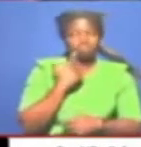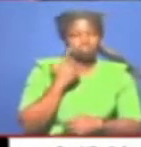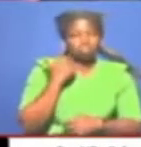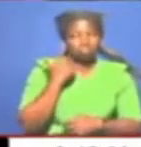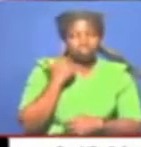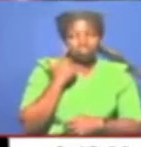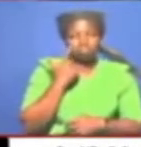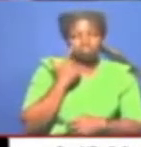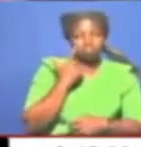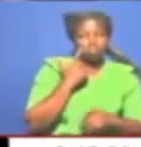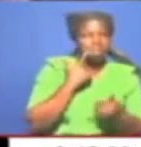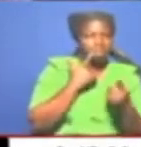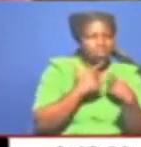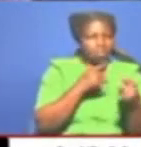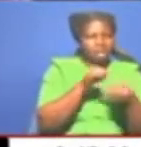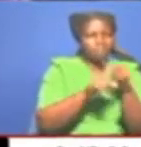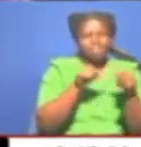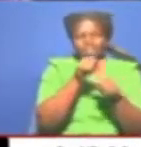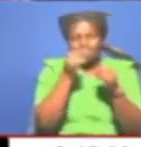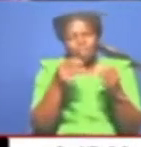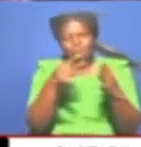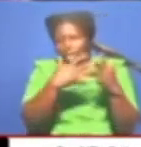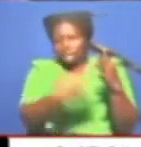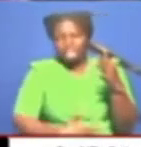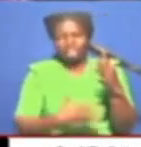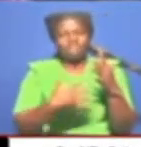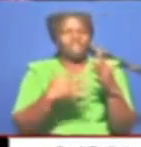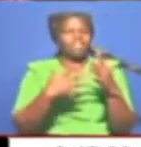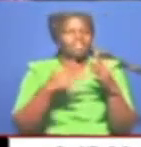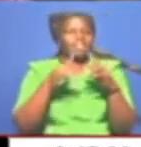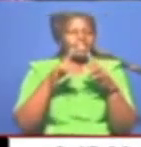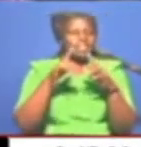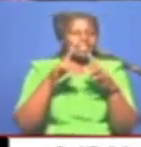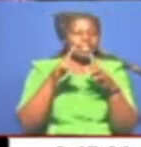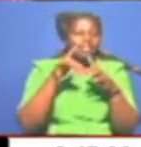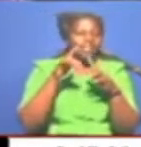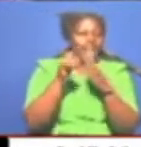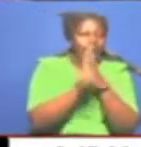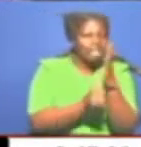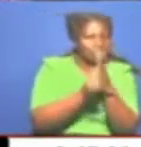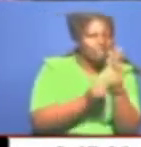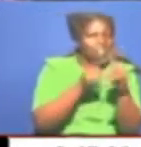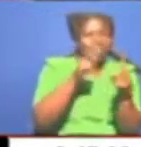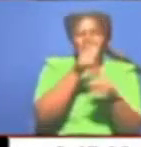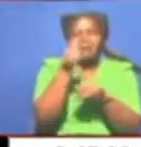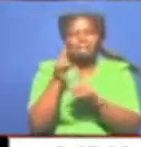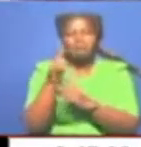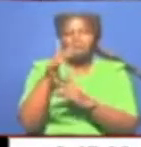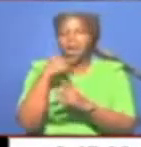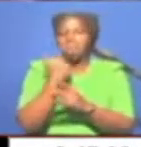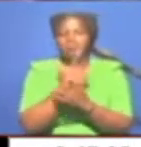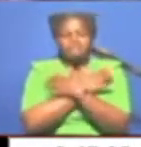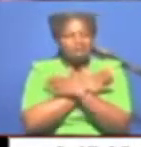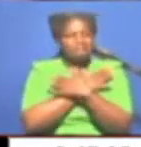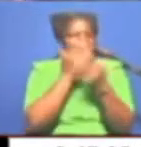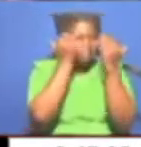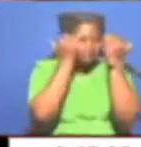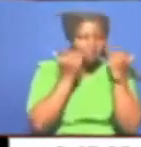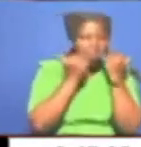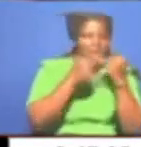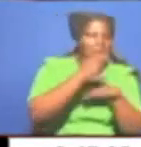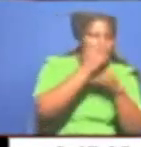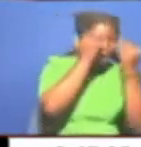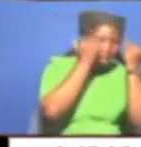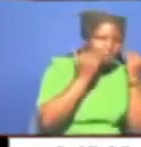articles, very erudite submissions by highly learned and reputable scholars who are friends of the court, whether in the High Court, Court of Appeal, and even